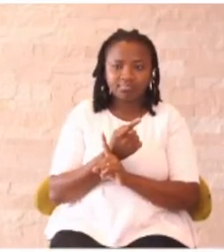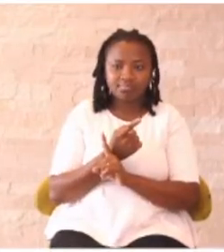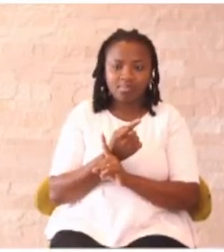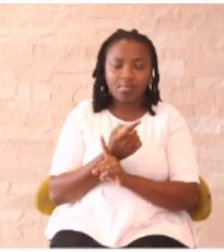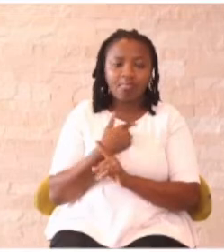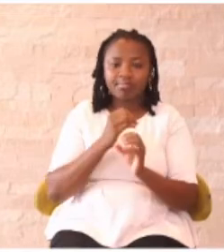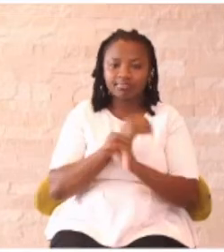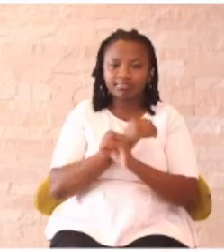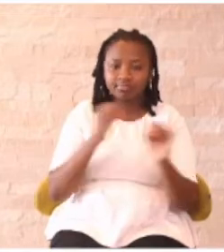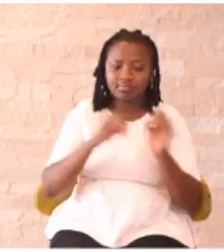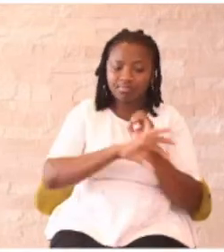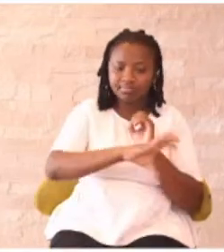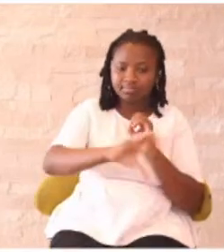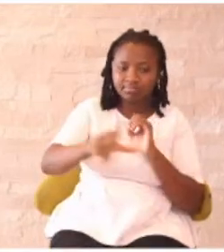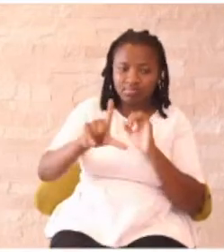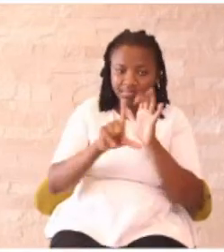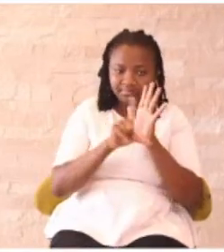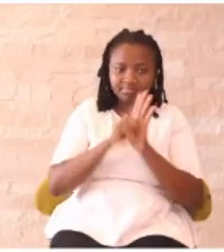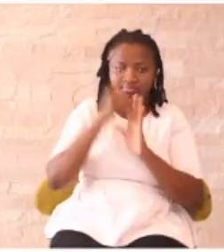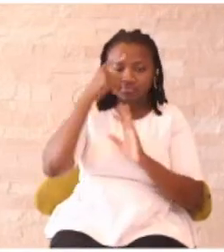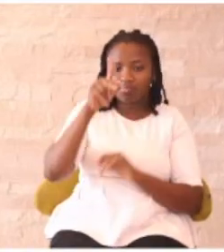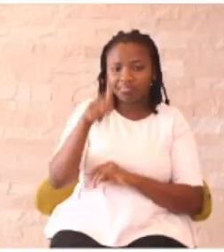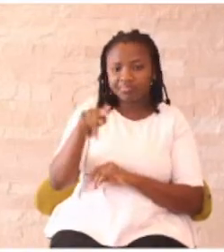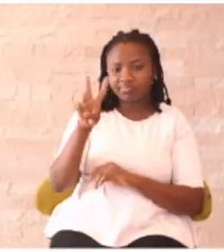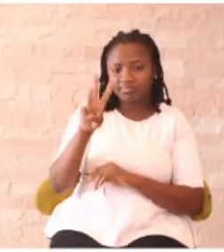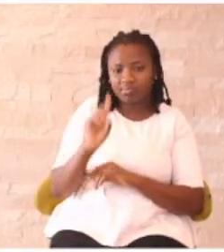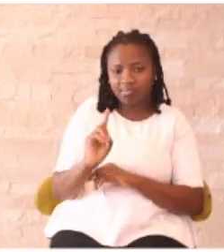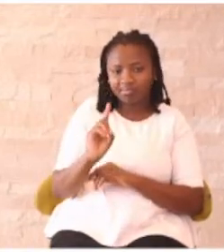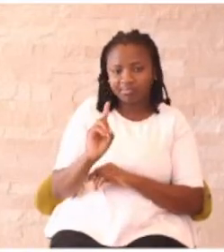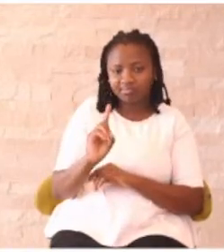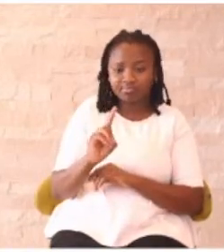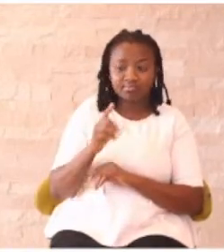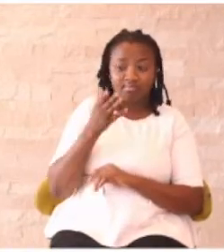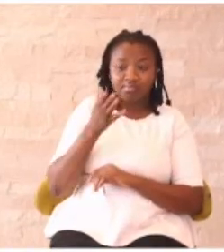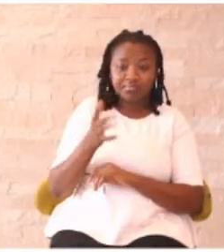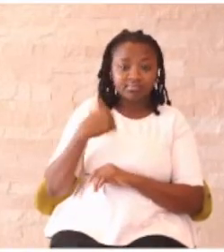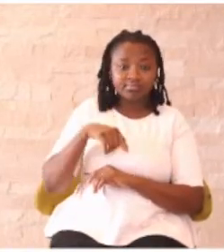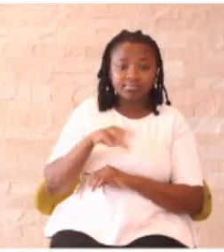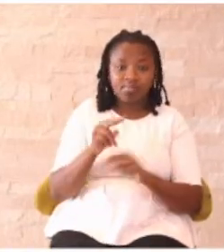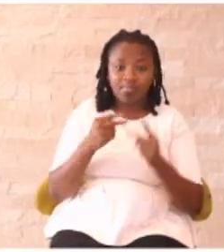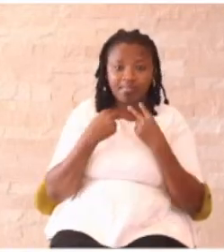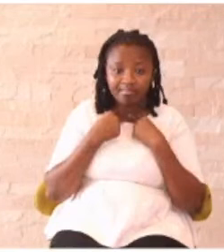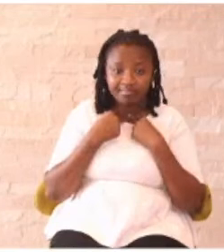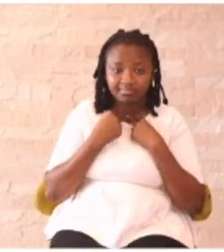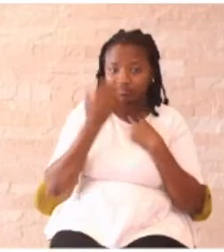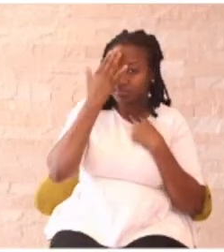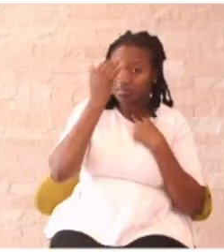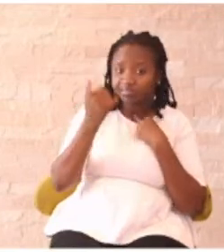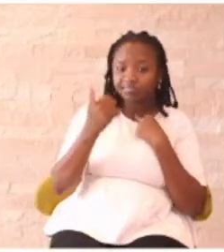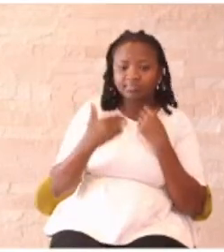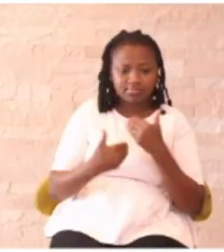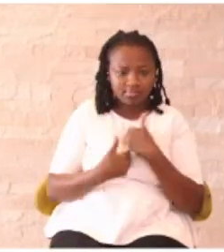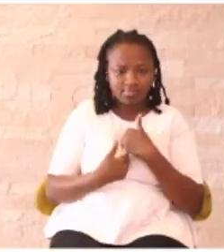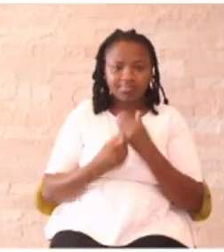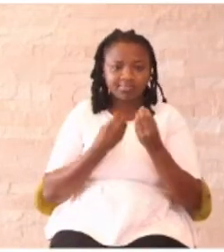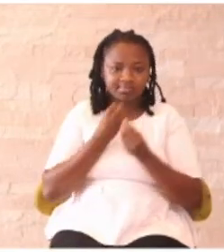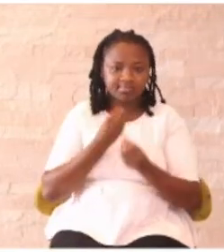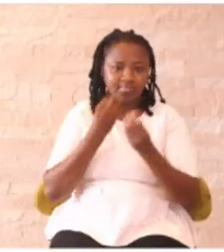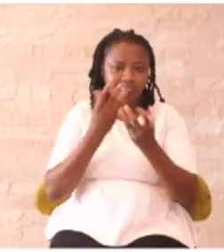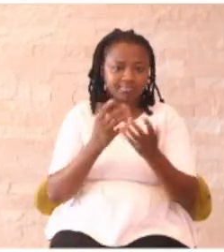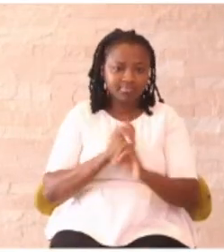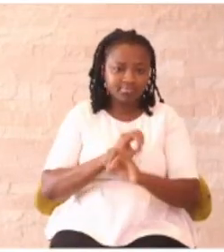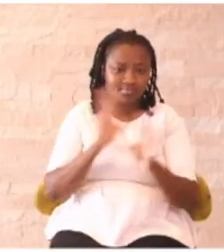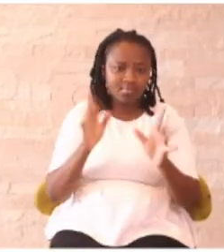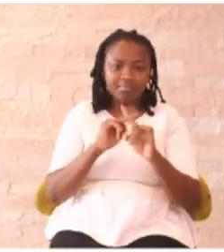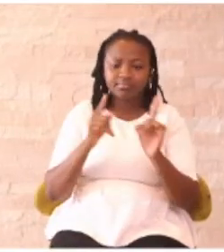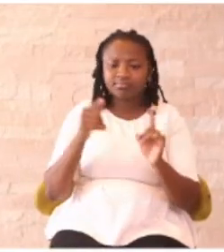with disability. So we were left at a very tricky position where we had information that there was a law, but then they're saying